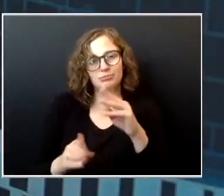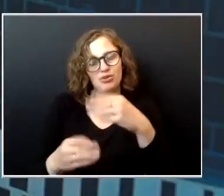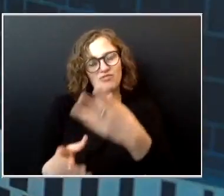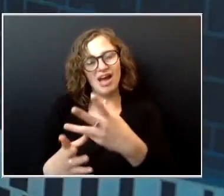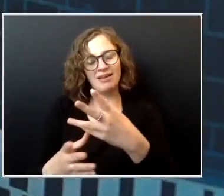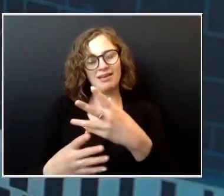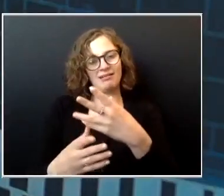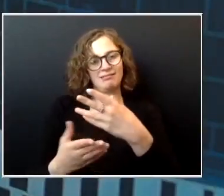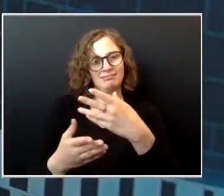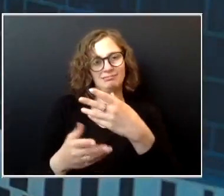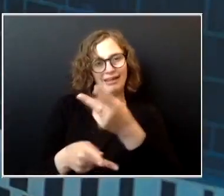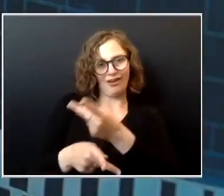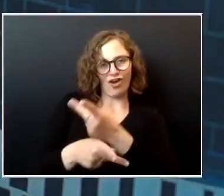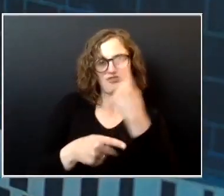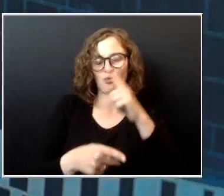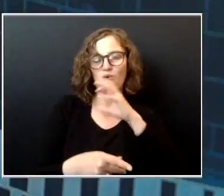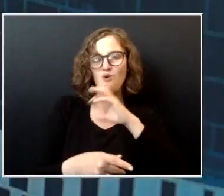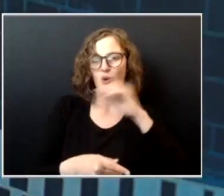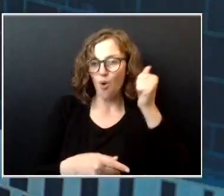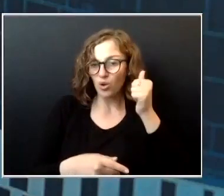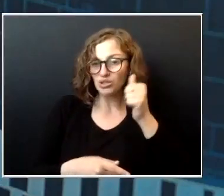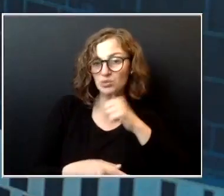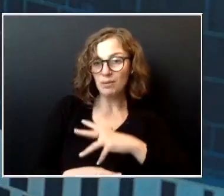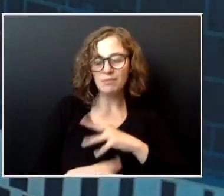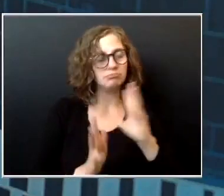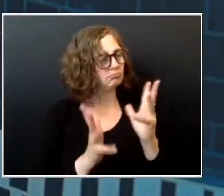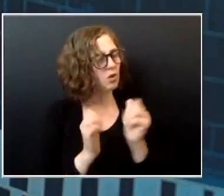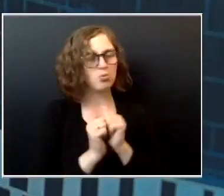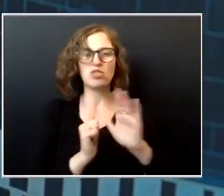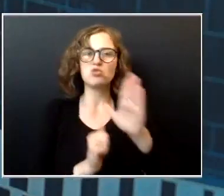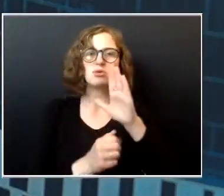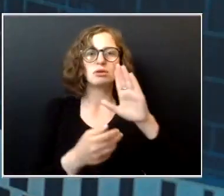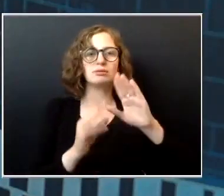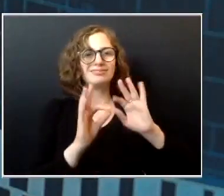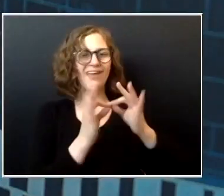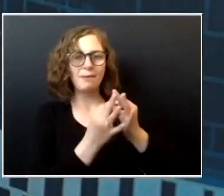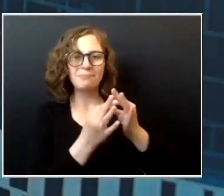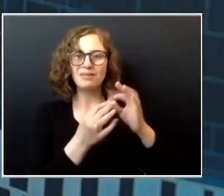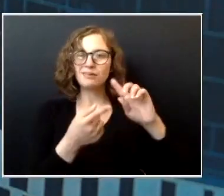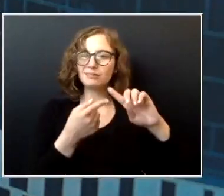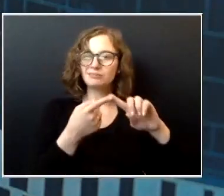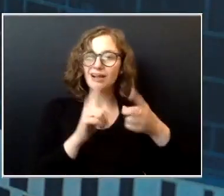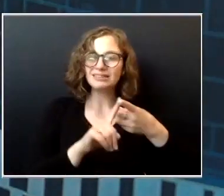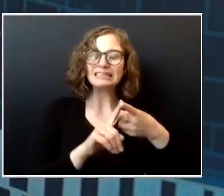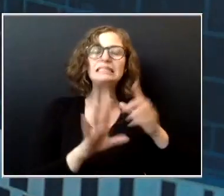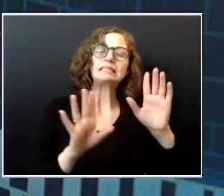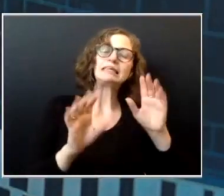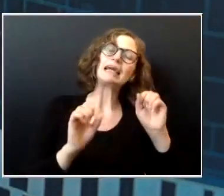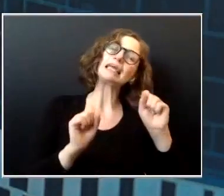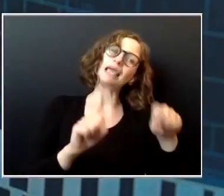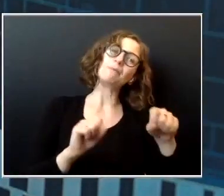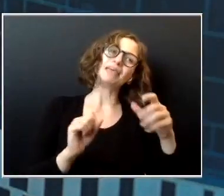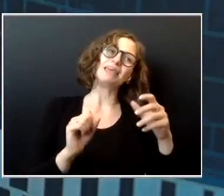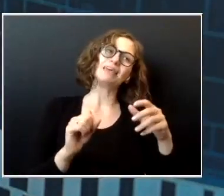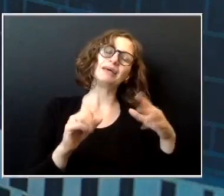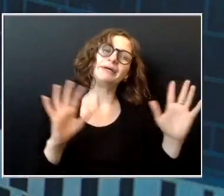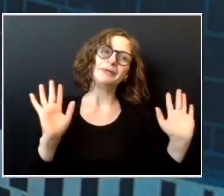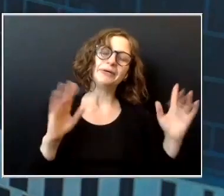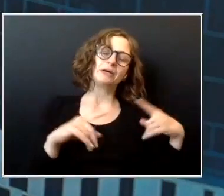with other women that are seeking care it's a slippery slope, I will say that. So, tread lightly, but I